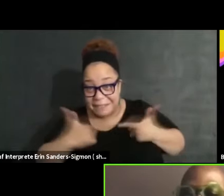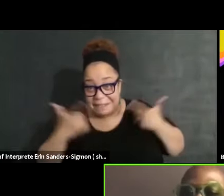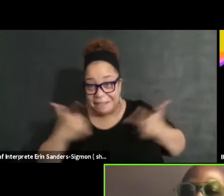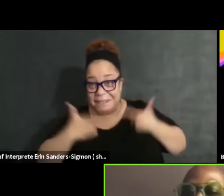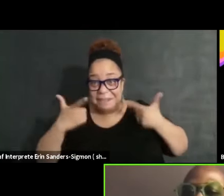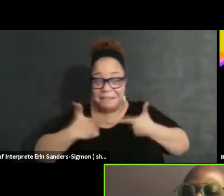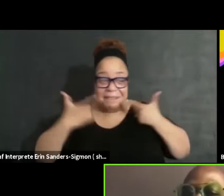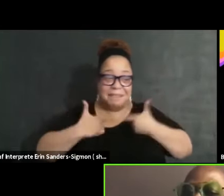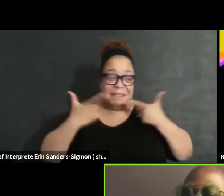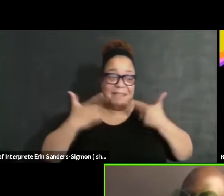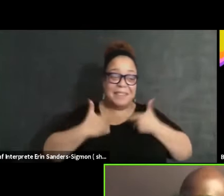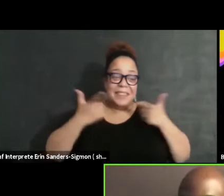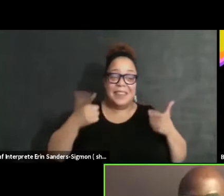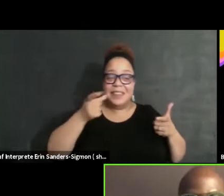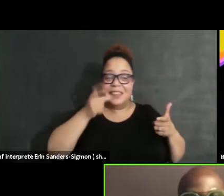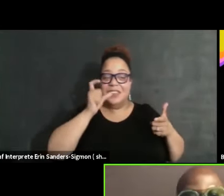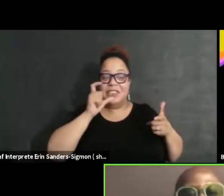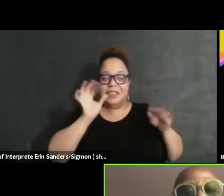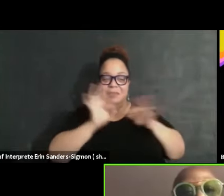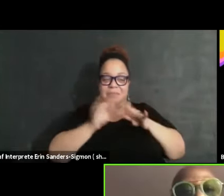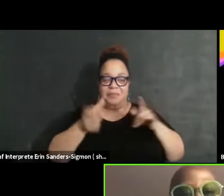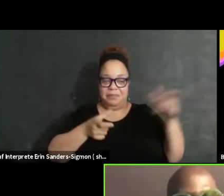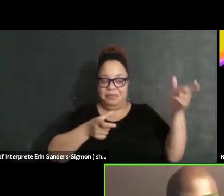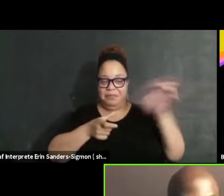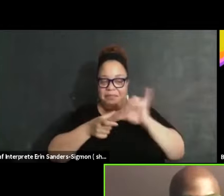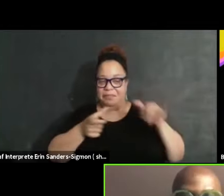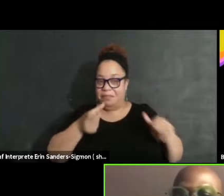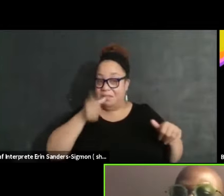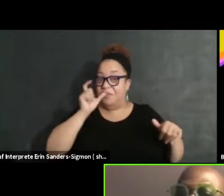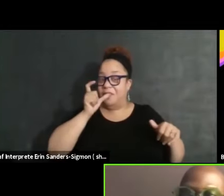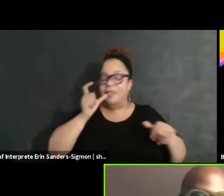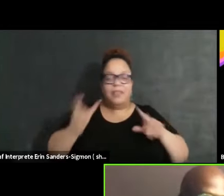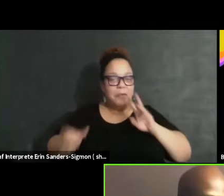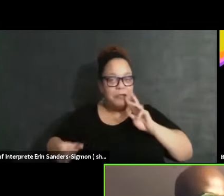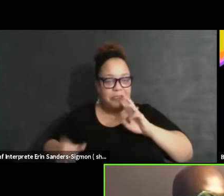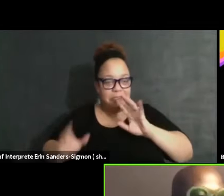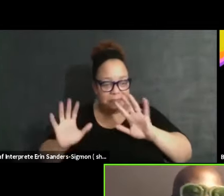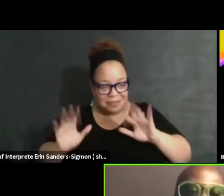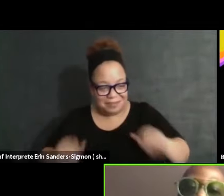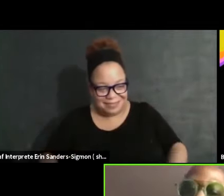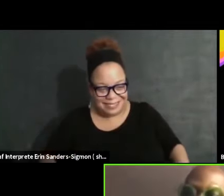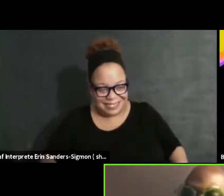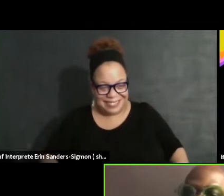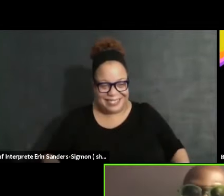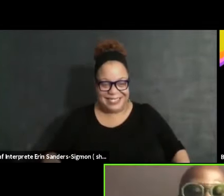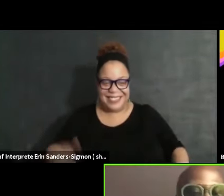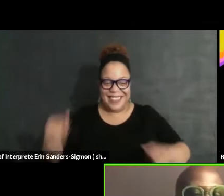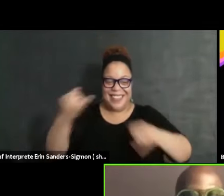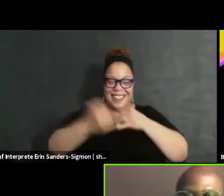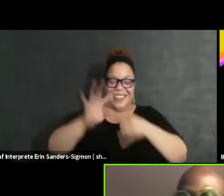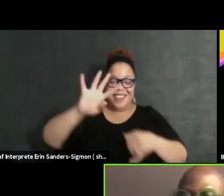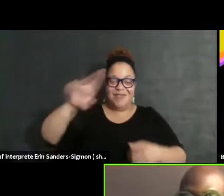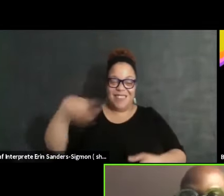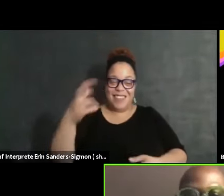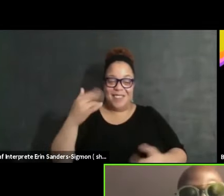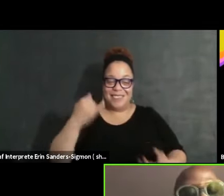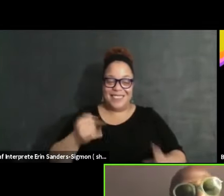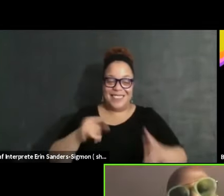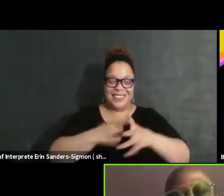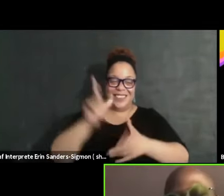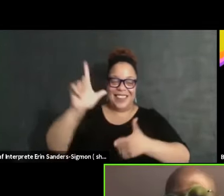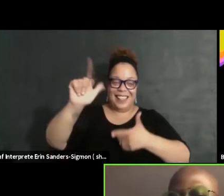last round goes like this. Los Angeles will be kicking it off. St. Louis will be following Los